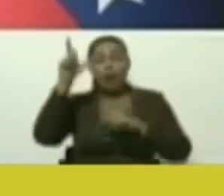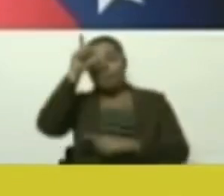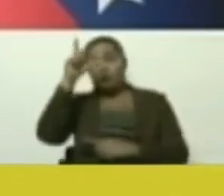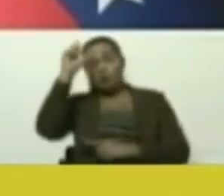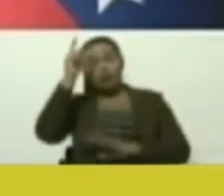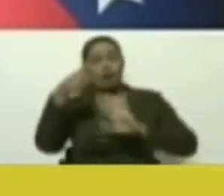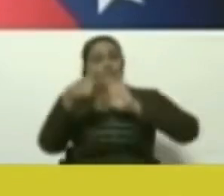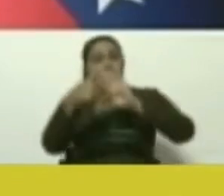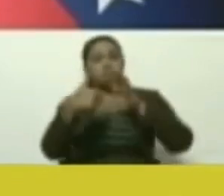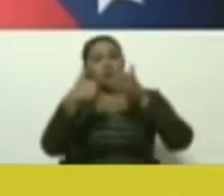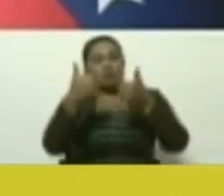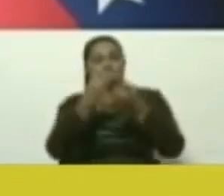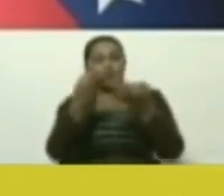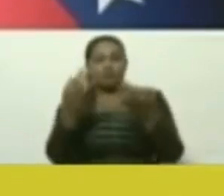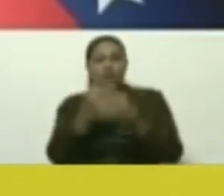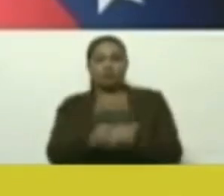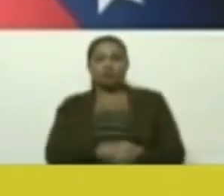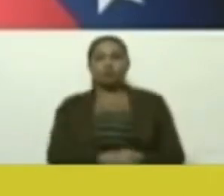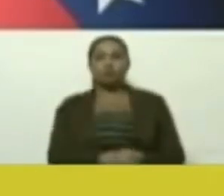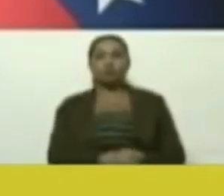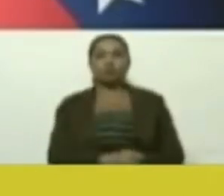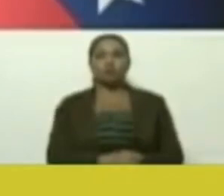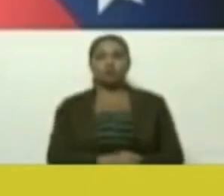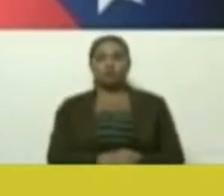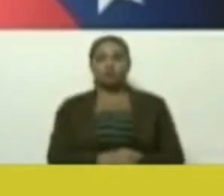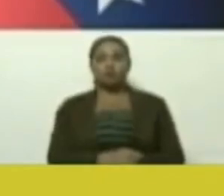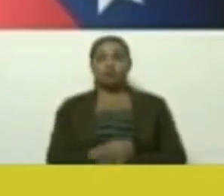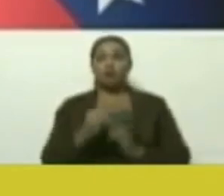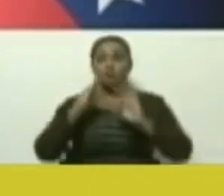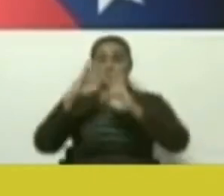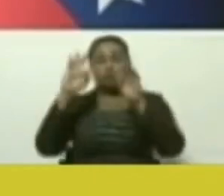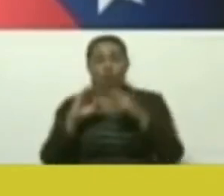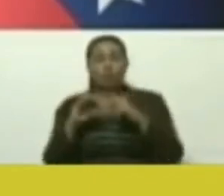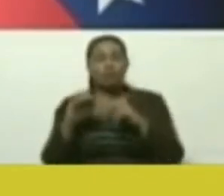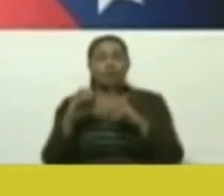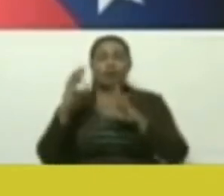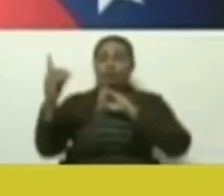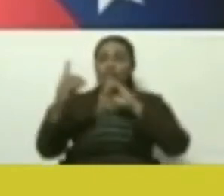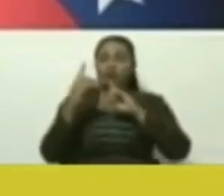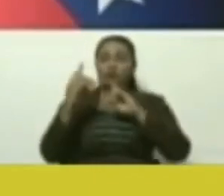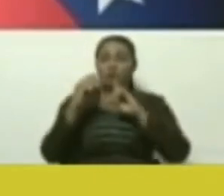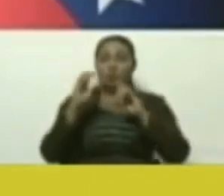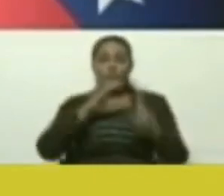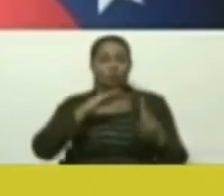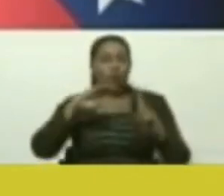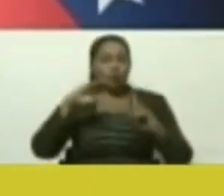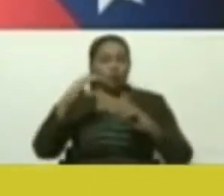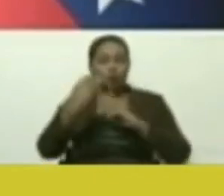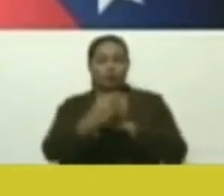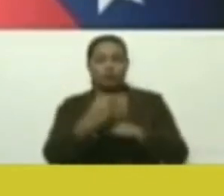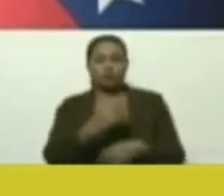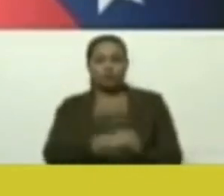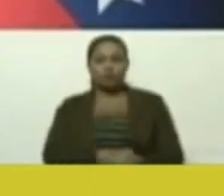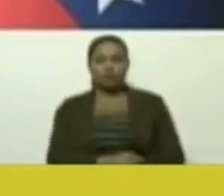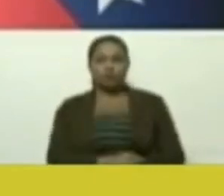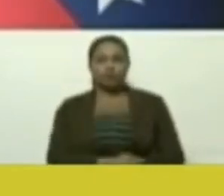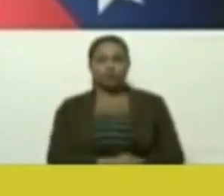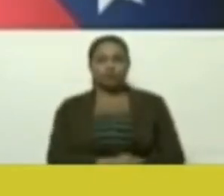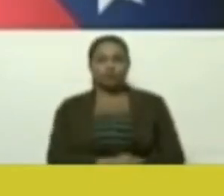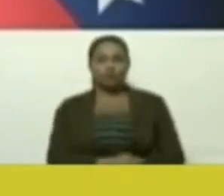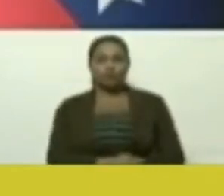And in this sense, Turkey, it's an example of this dialogue among cultures,